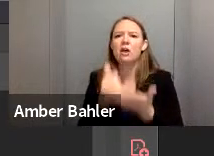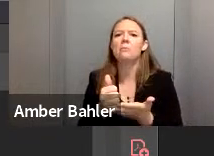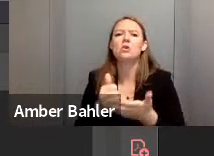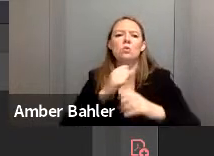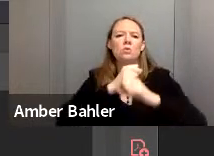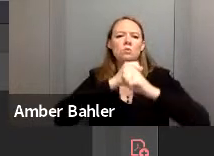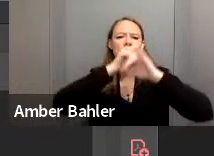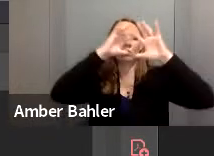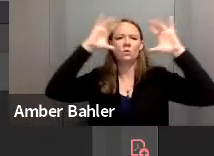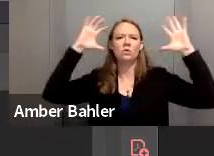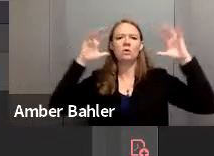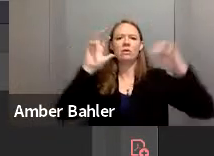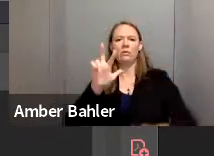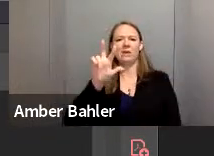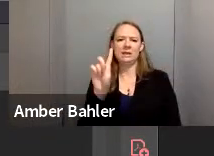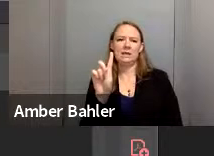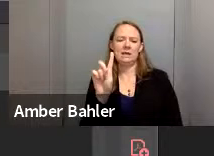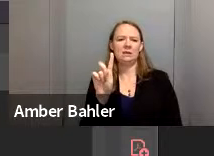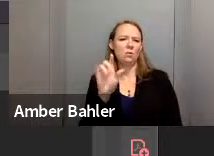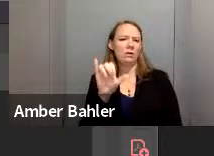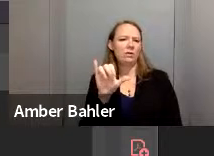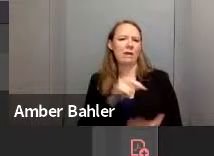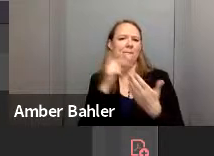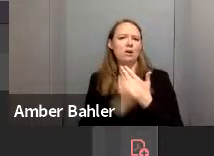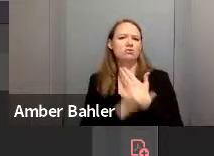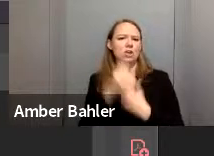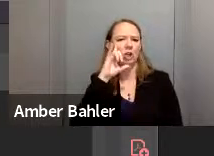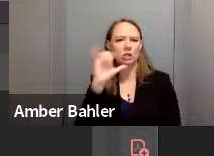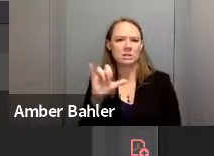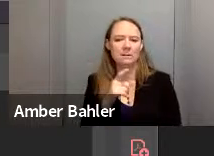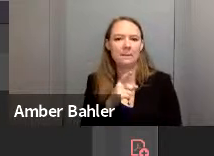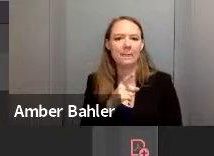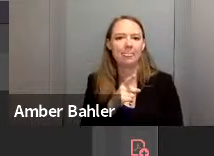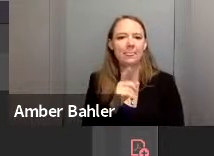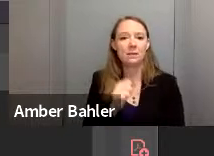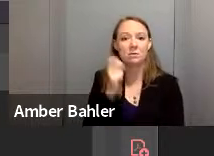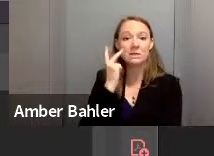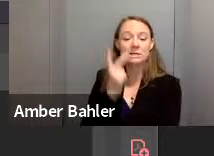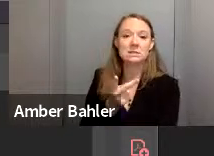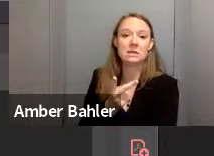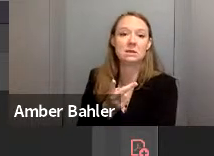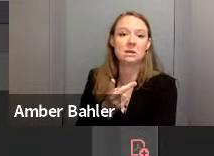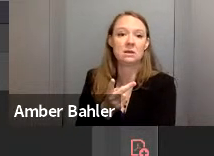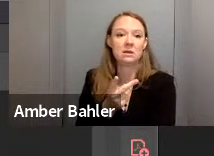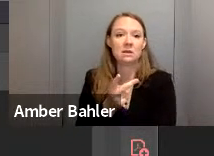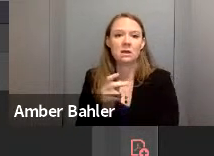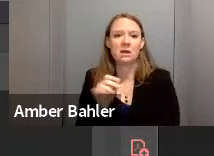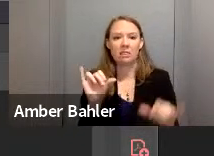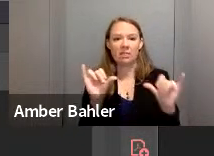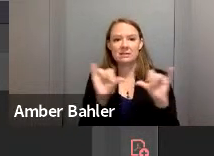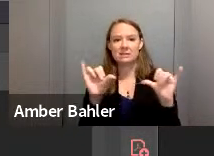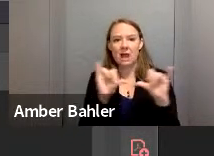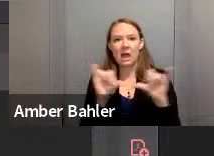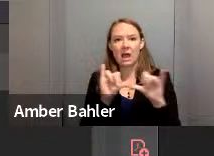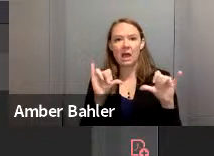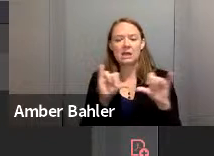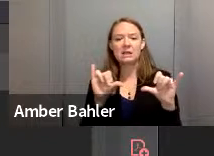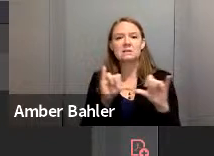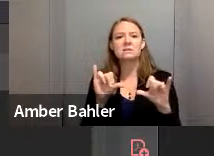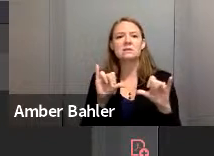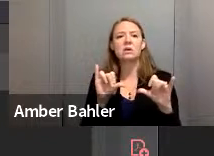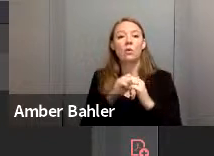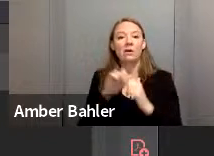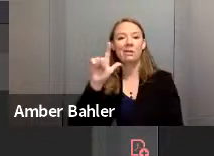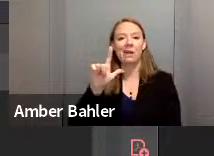three-dimensionally what this project is going to look like. So you can see, you know, size range with an LRV and